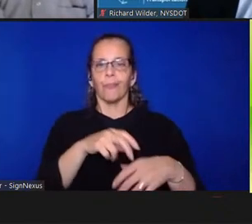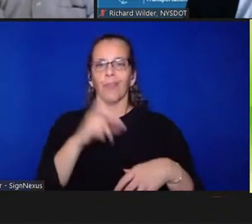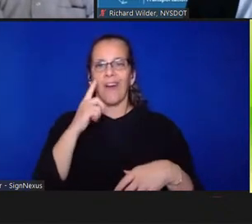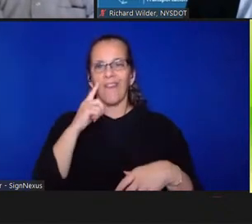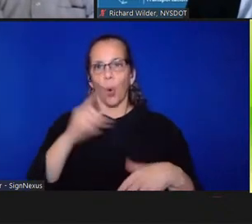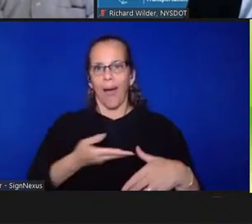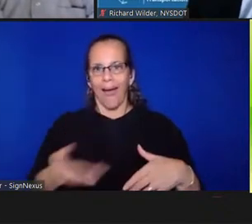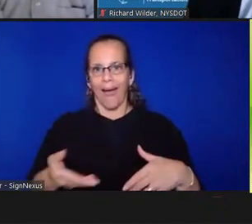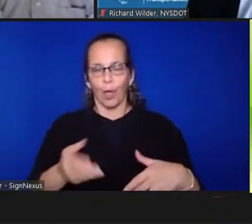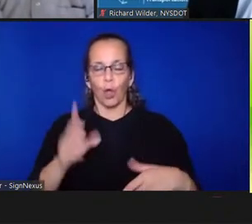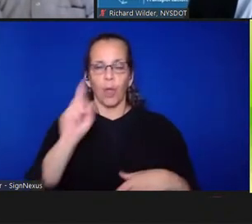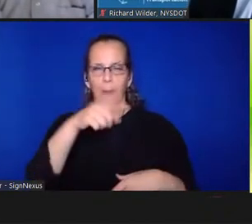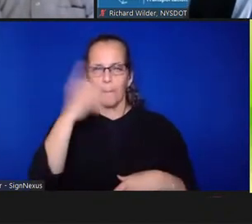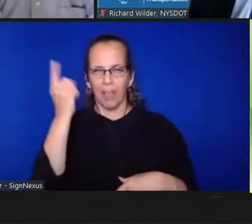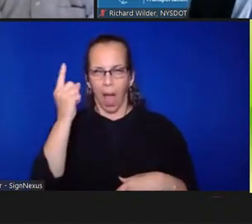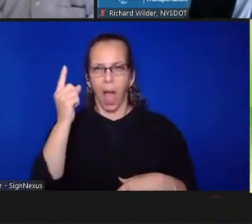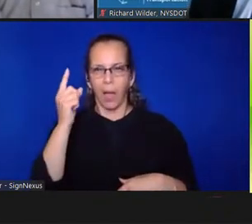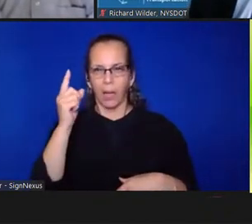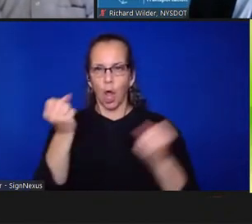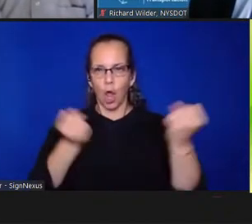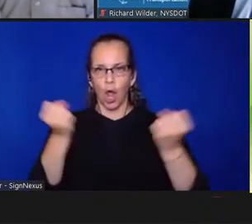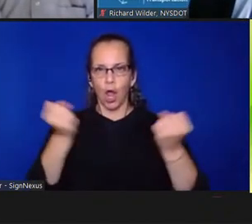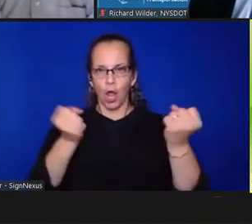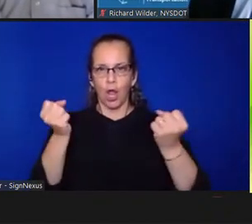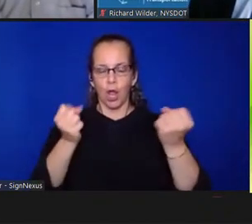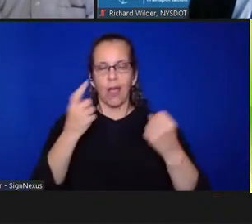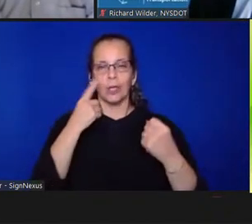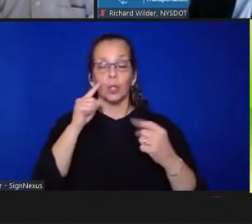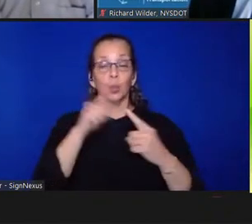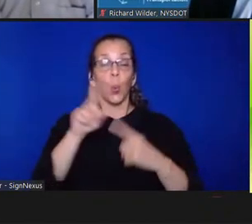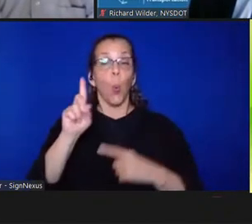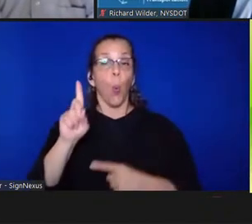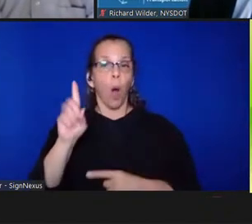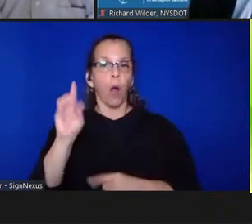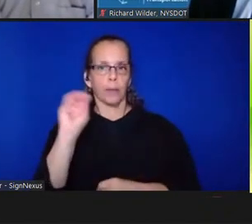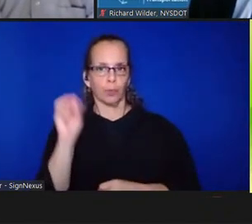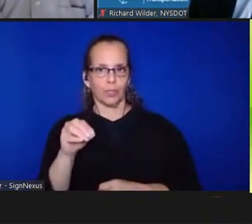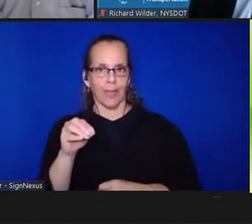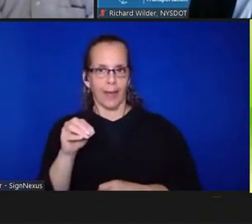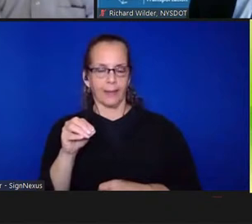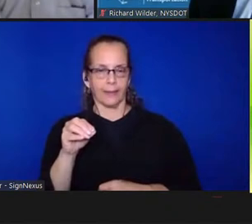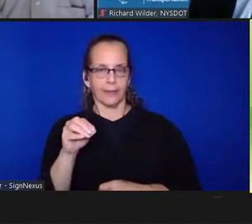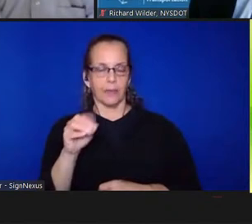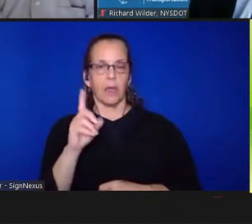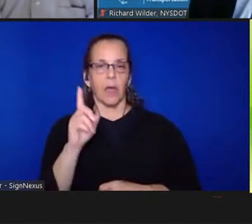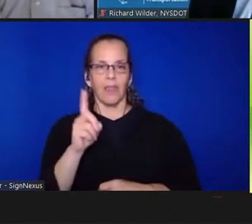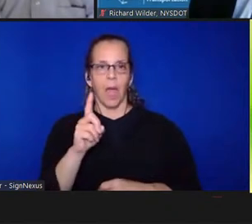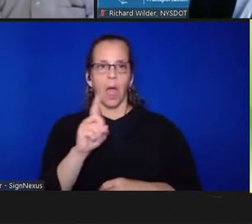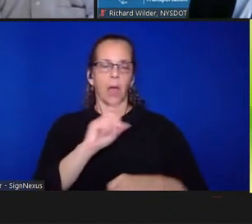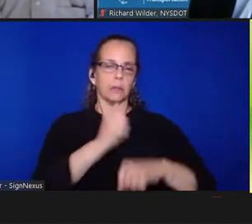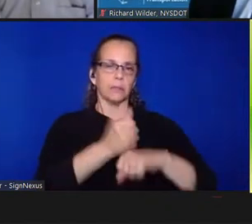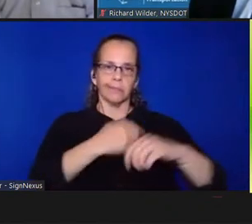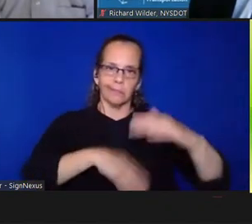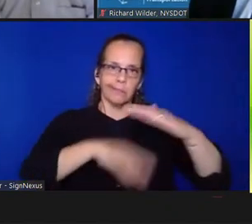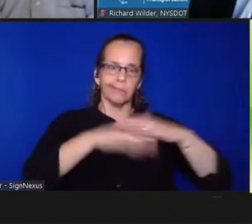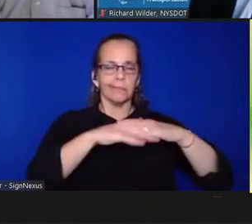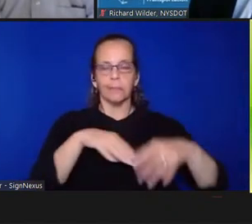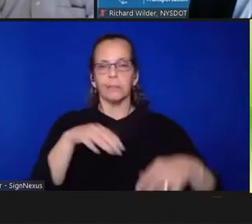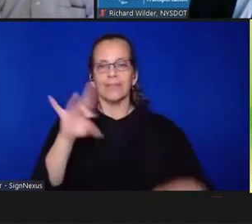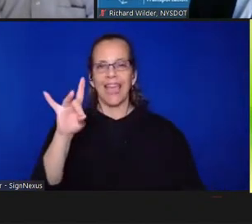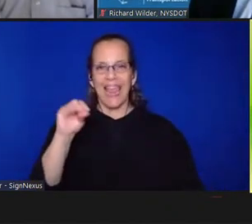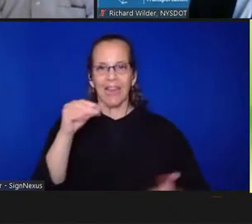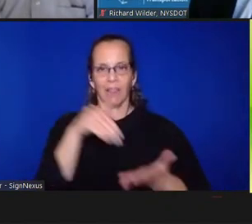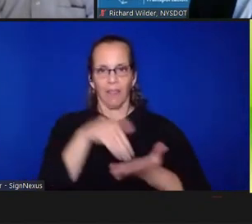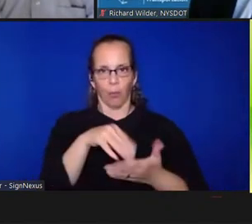black Fleet to one percent a year and would have created a a cap at 80 000 and as some speakers have mentioned